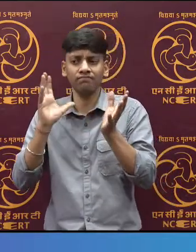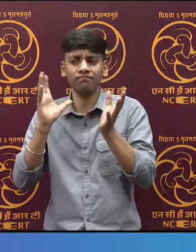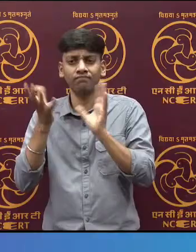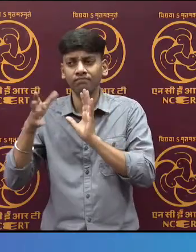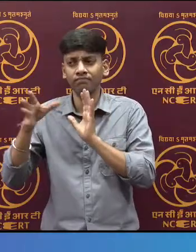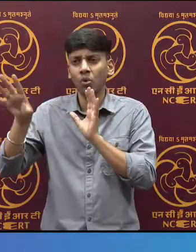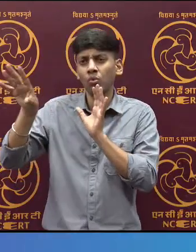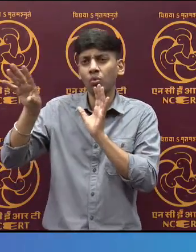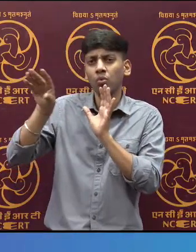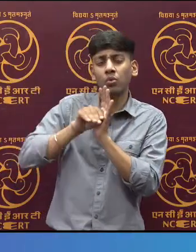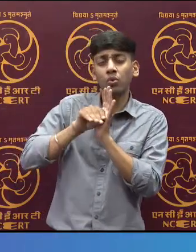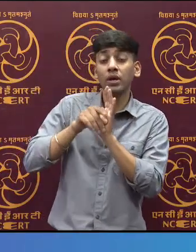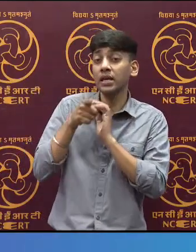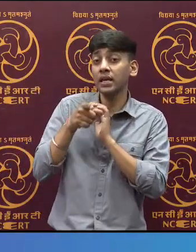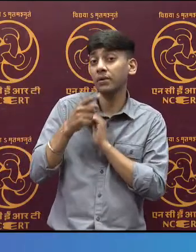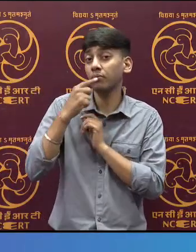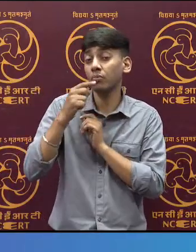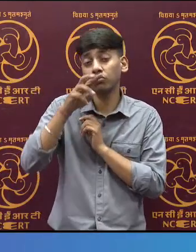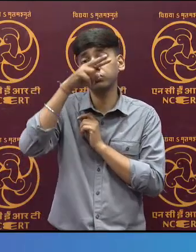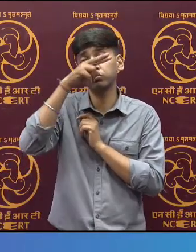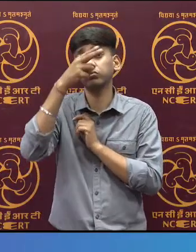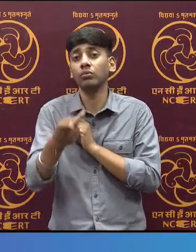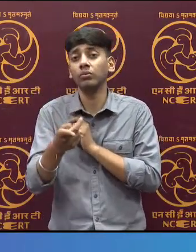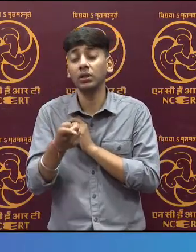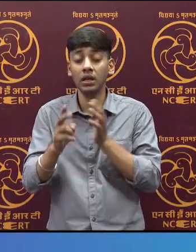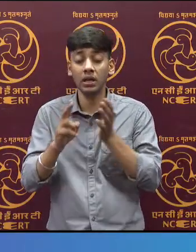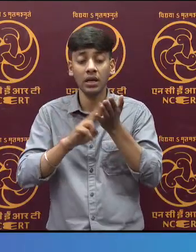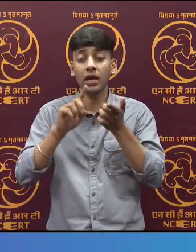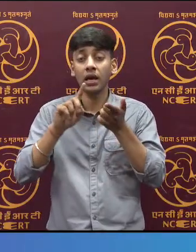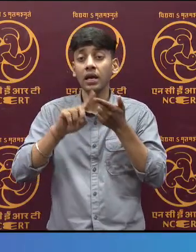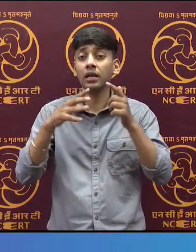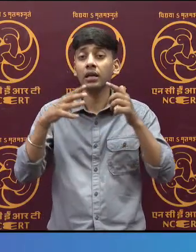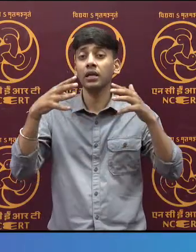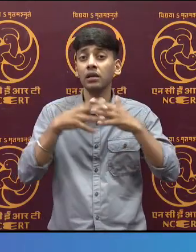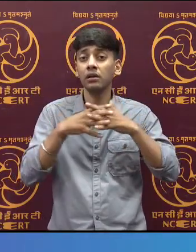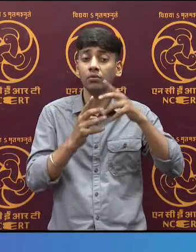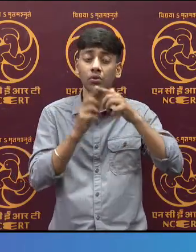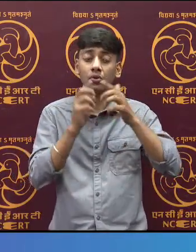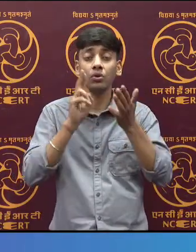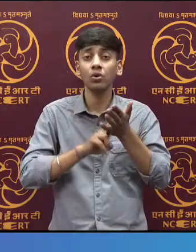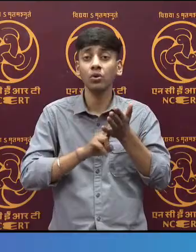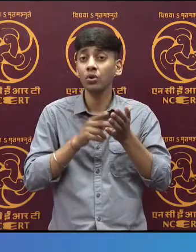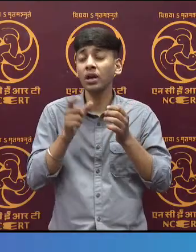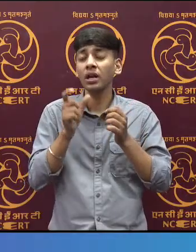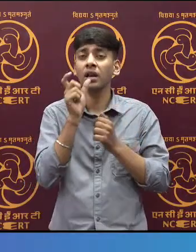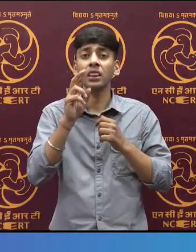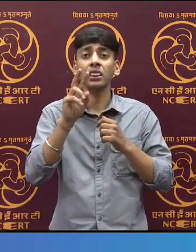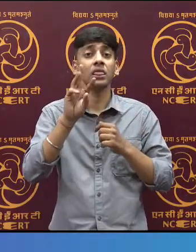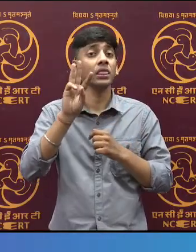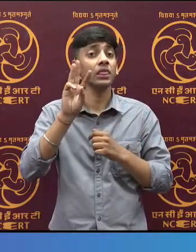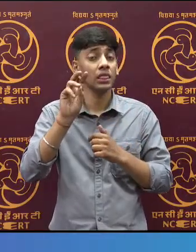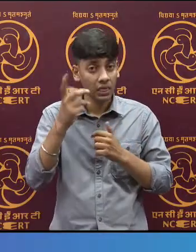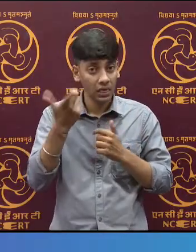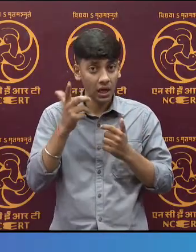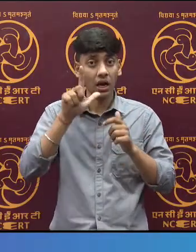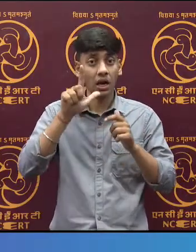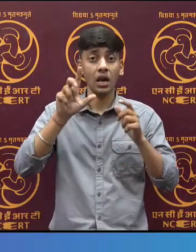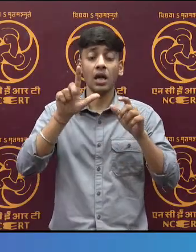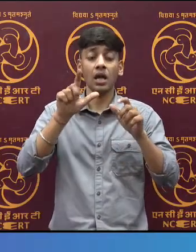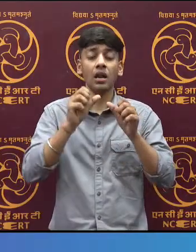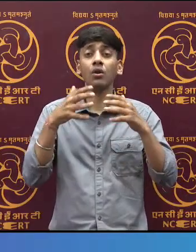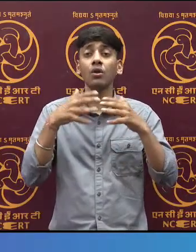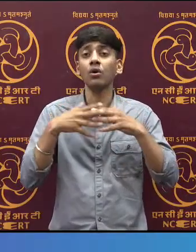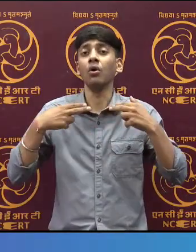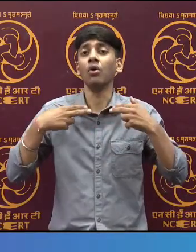force. So, this Newton's third law of motion also holds good for the gravitational force, which means